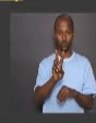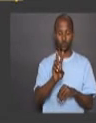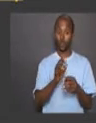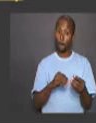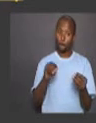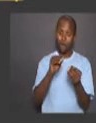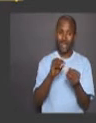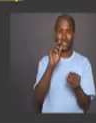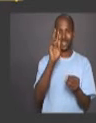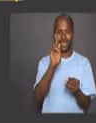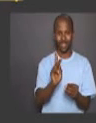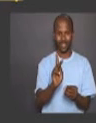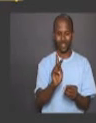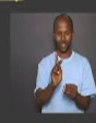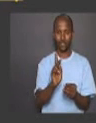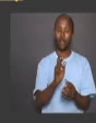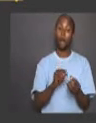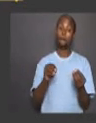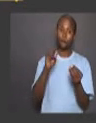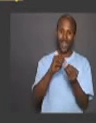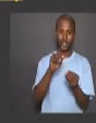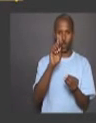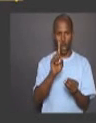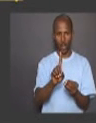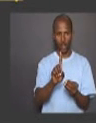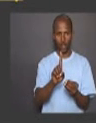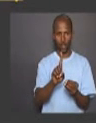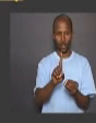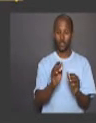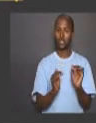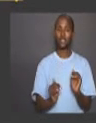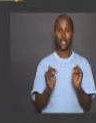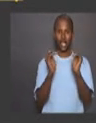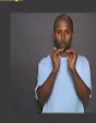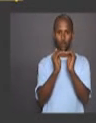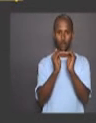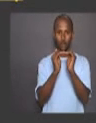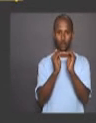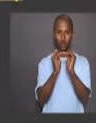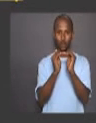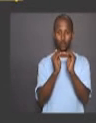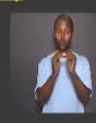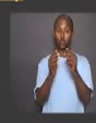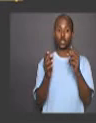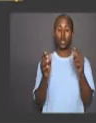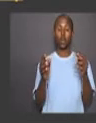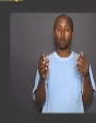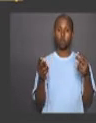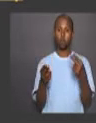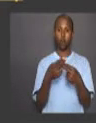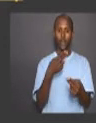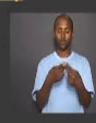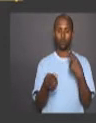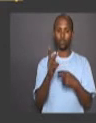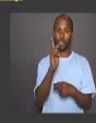2 plus k plus 1 is equal to the